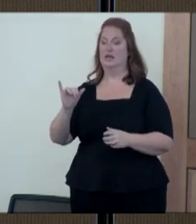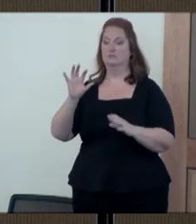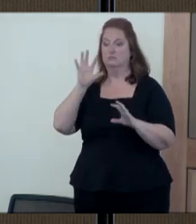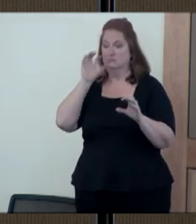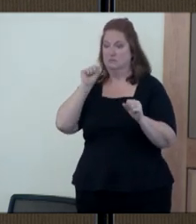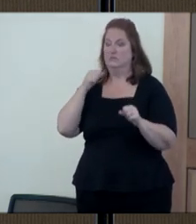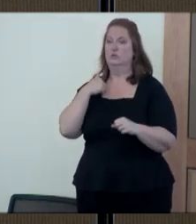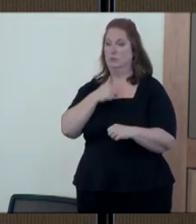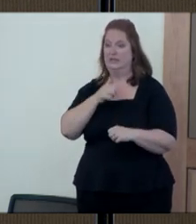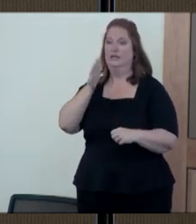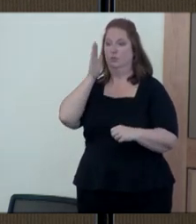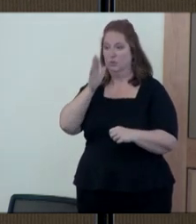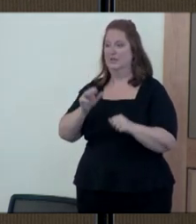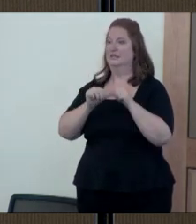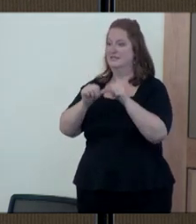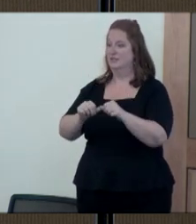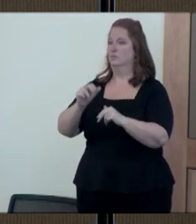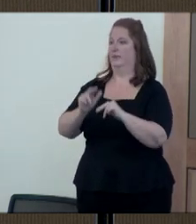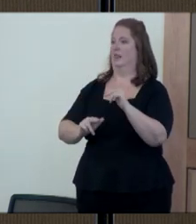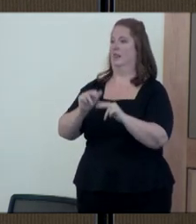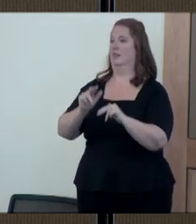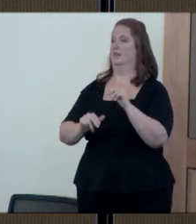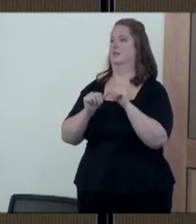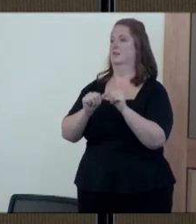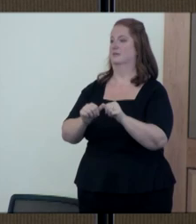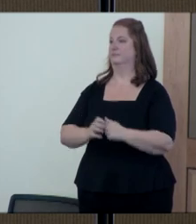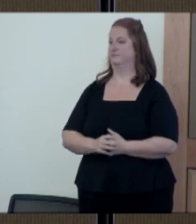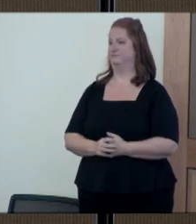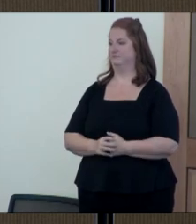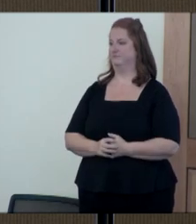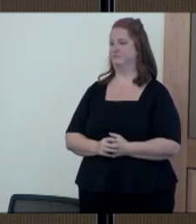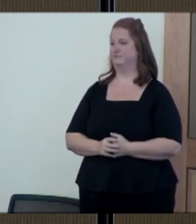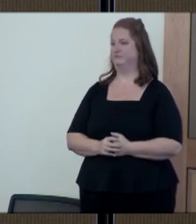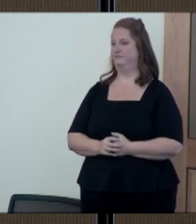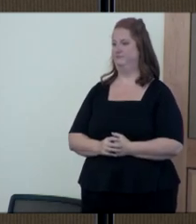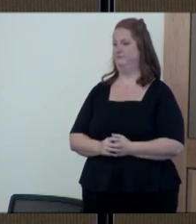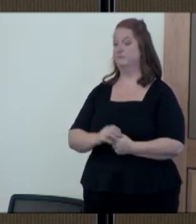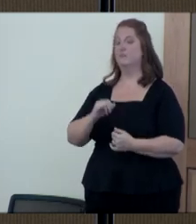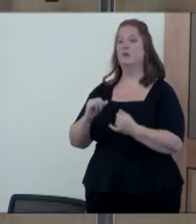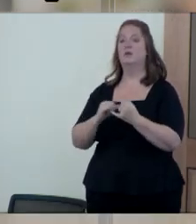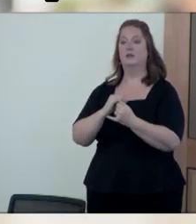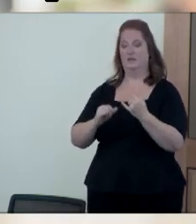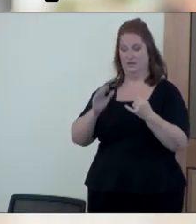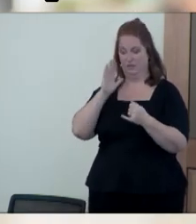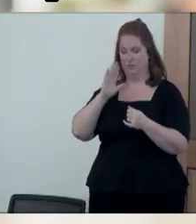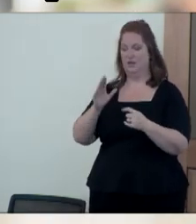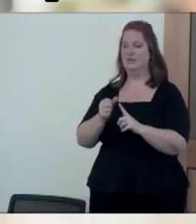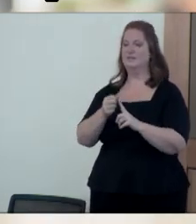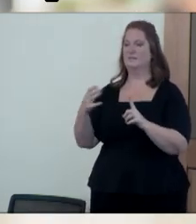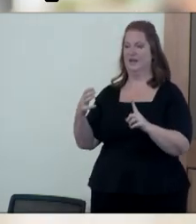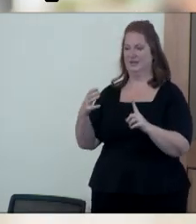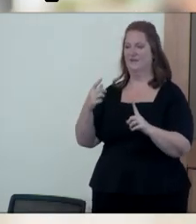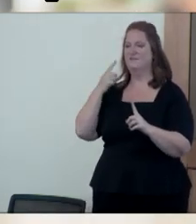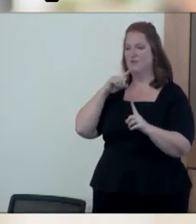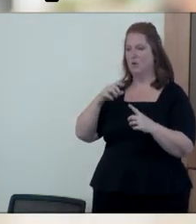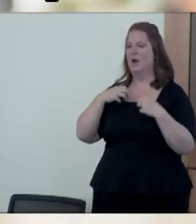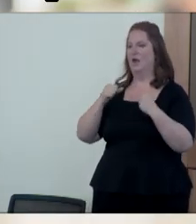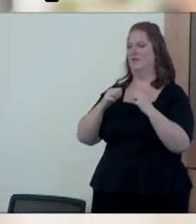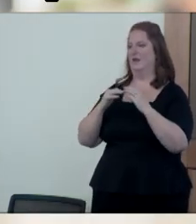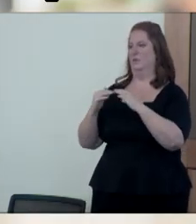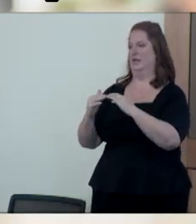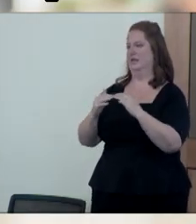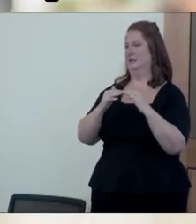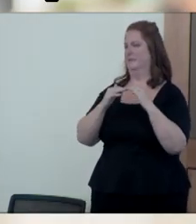and we're going to keep building on it. Finally, we're going to expand our commitment to health equity. We